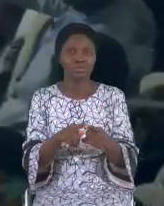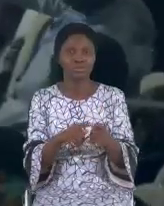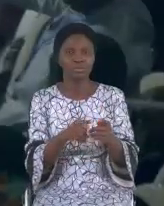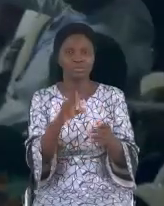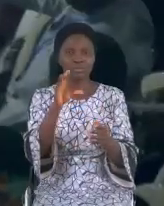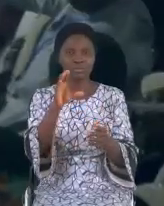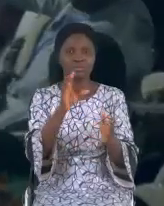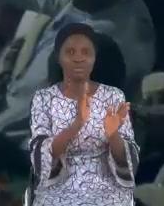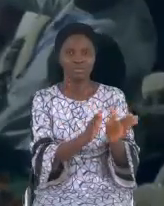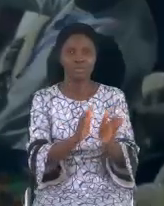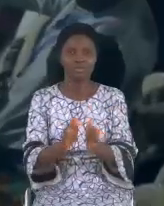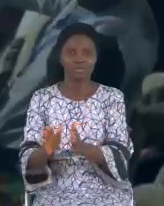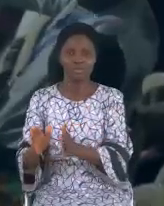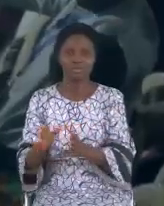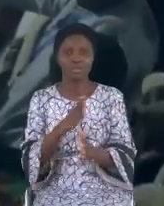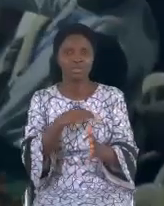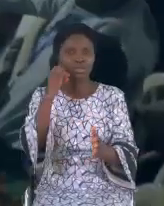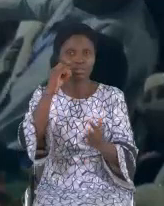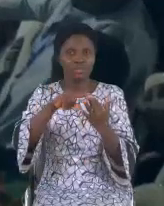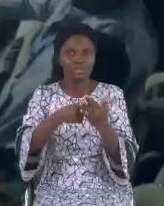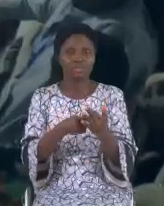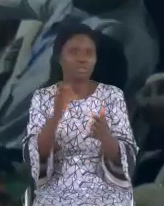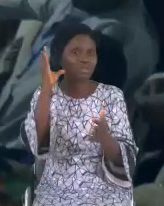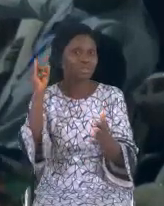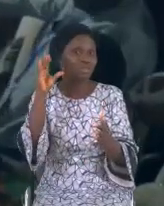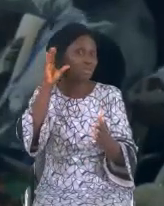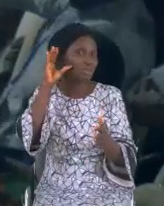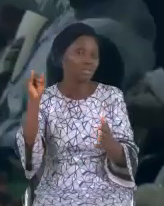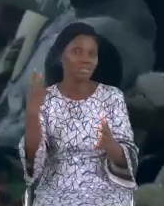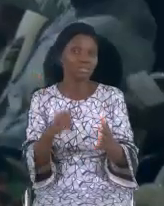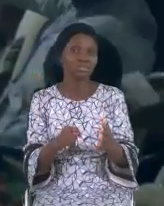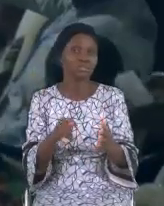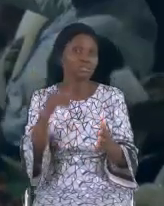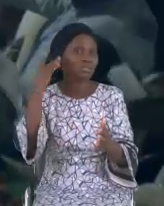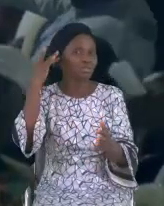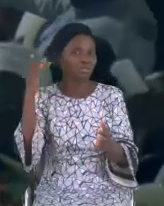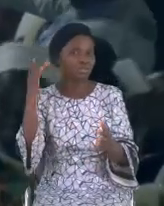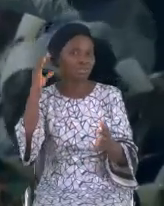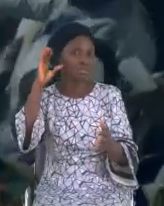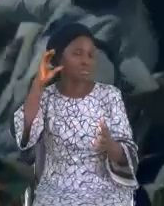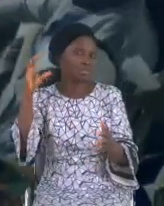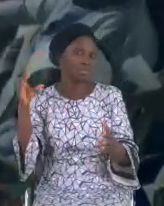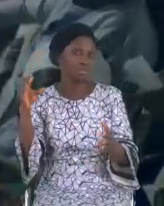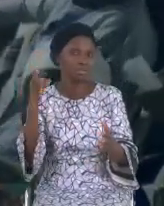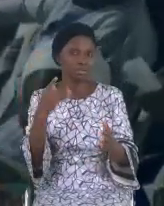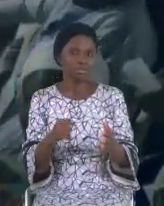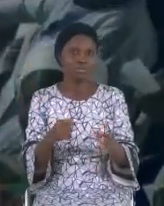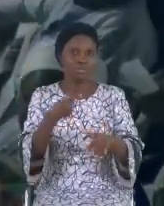noise of the bones coming together until